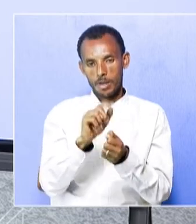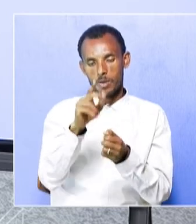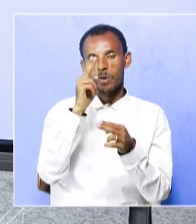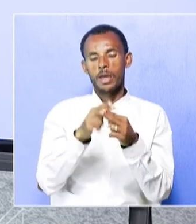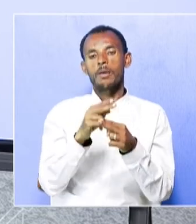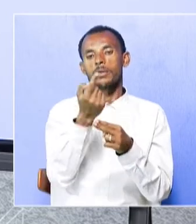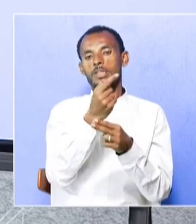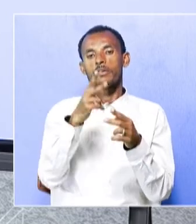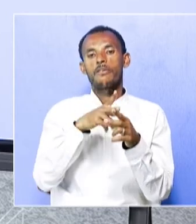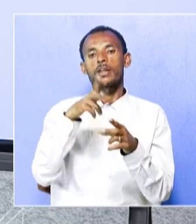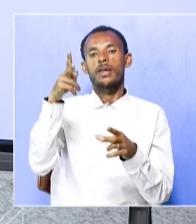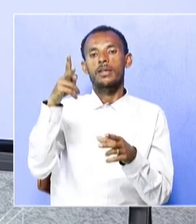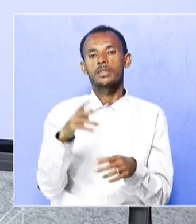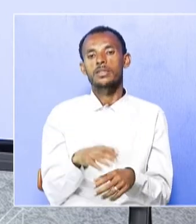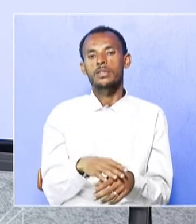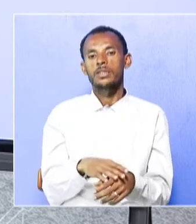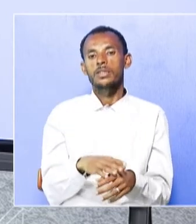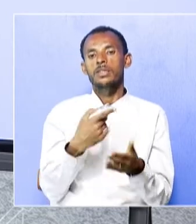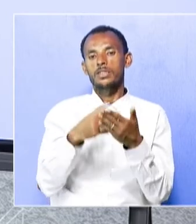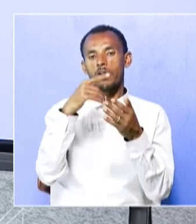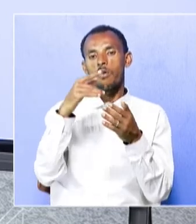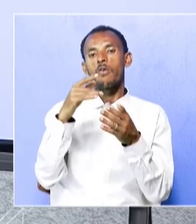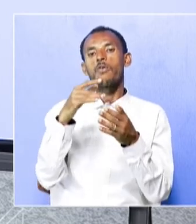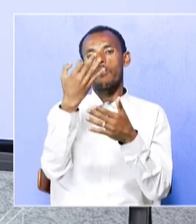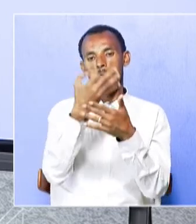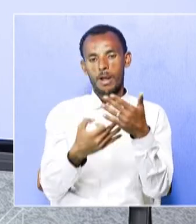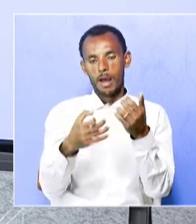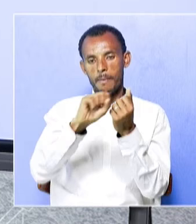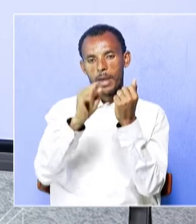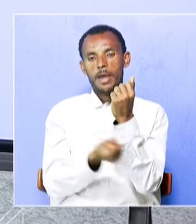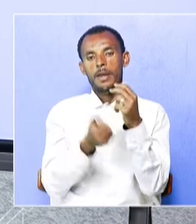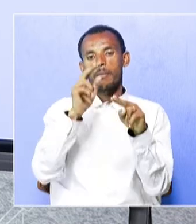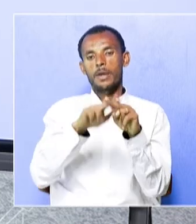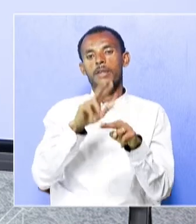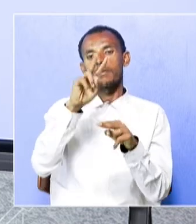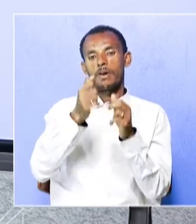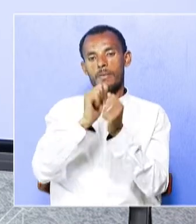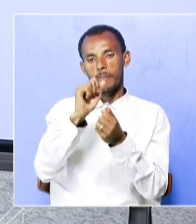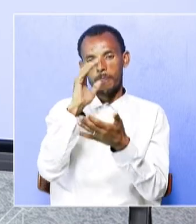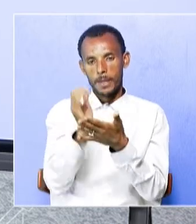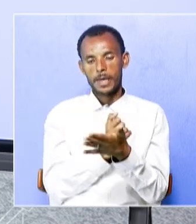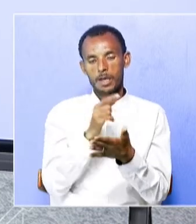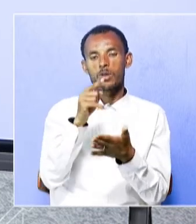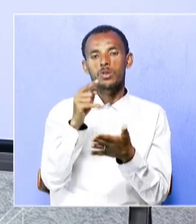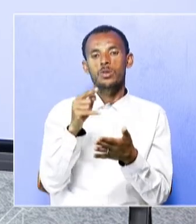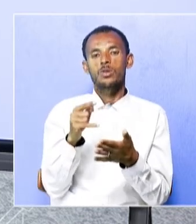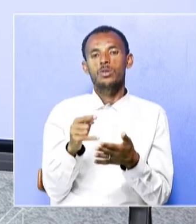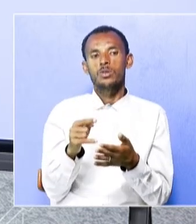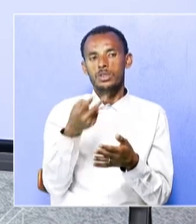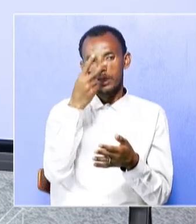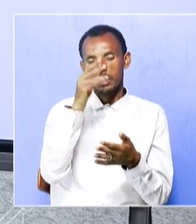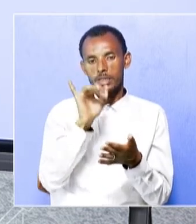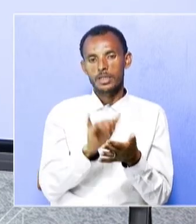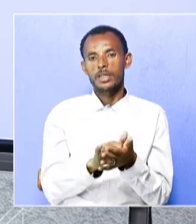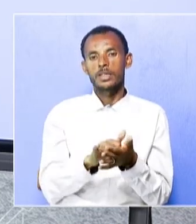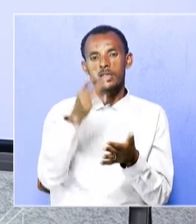each vertex, the formula may depend on the variable that you are taking. But you need to stress that